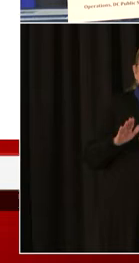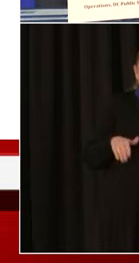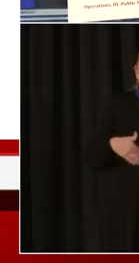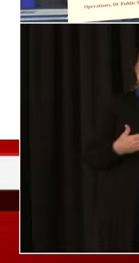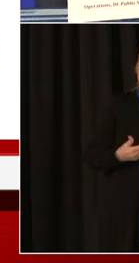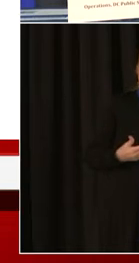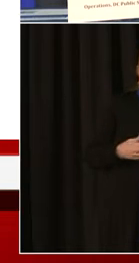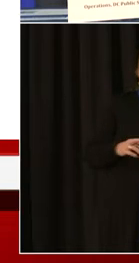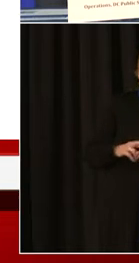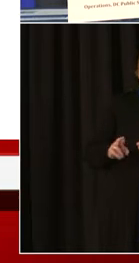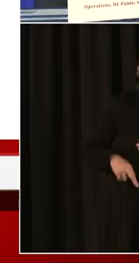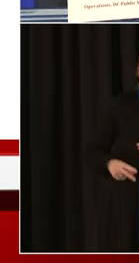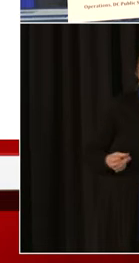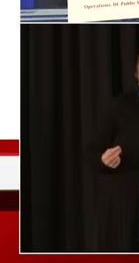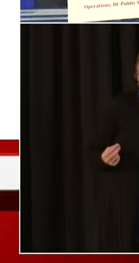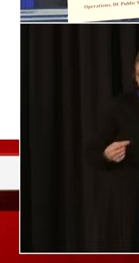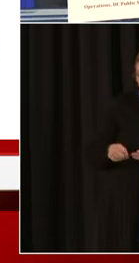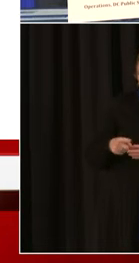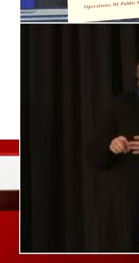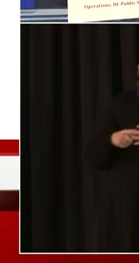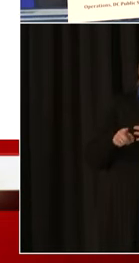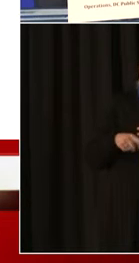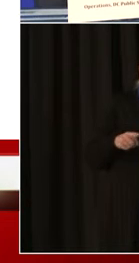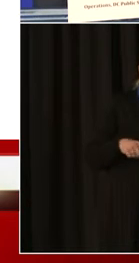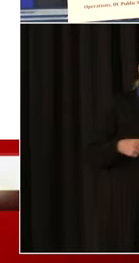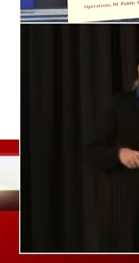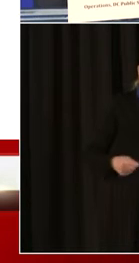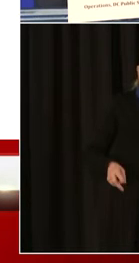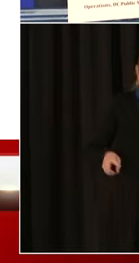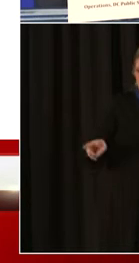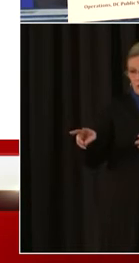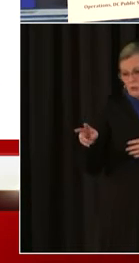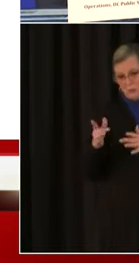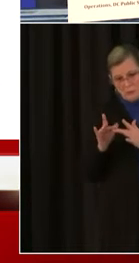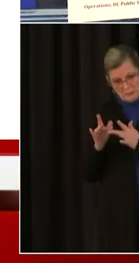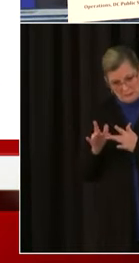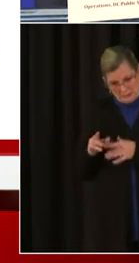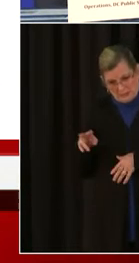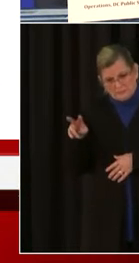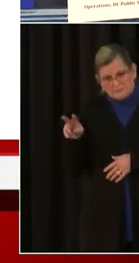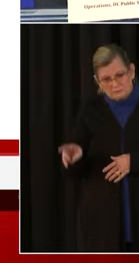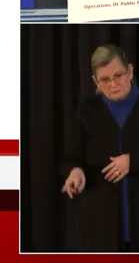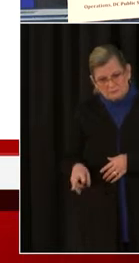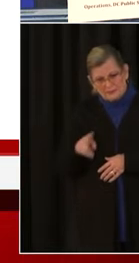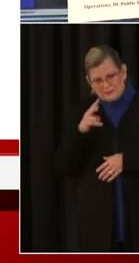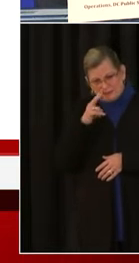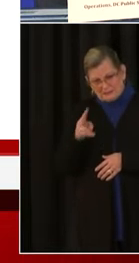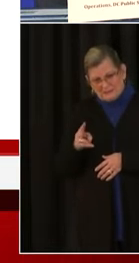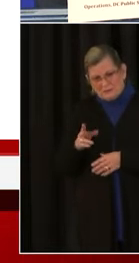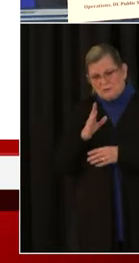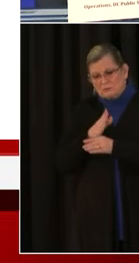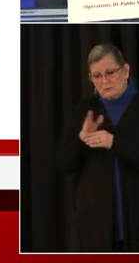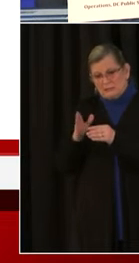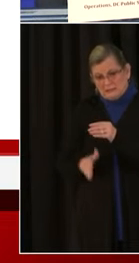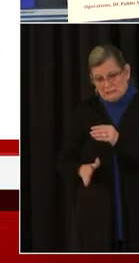of those checklists are posted on our website. And as I mentioned, secondary schools will be completing that in the coming weeks before term